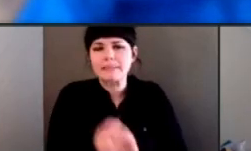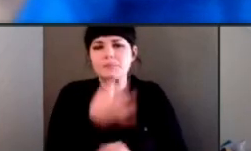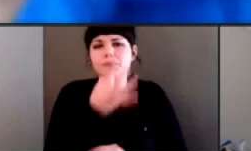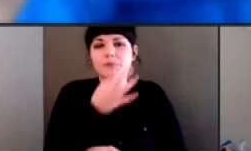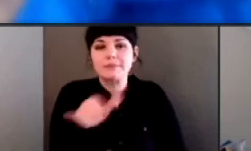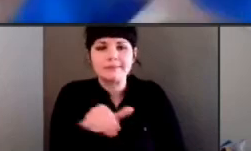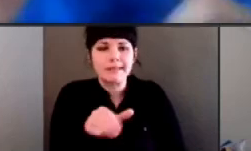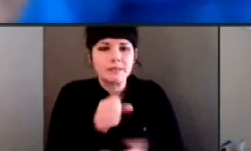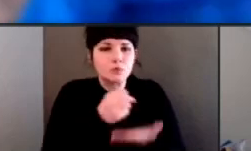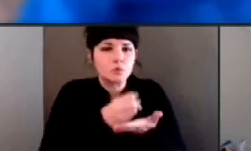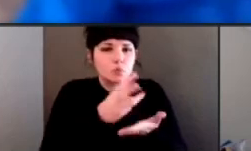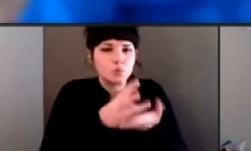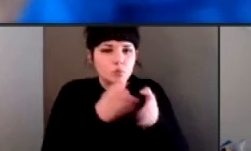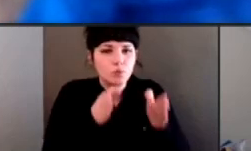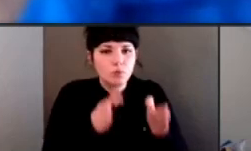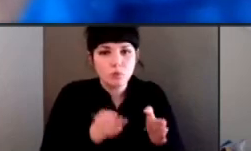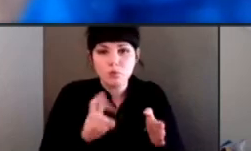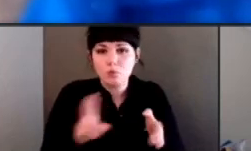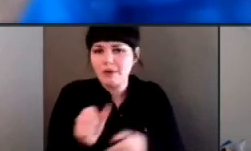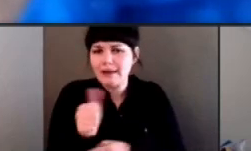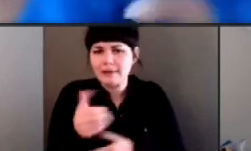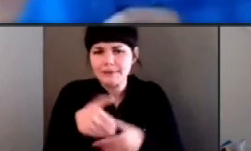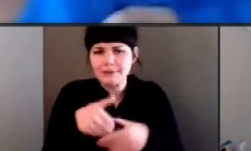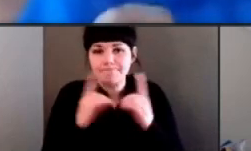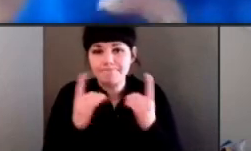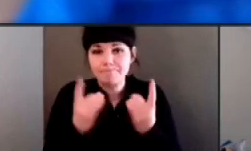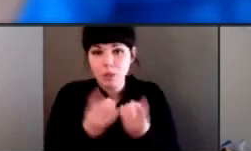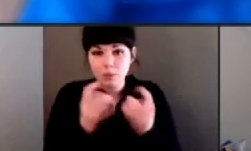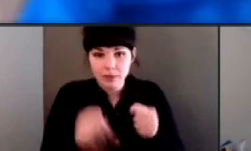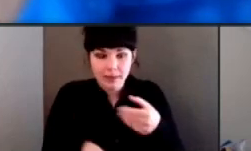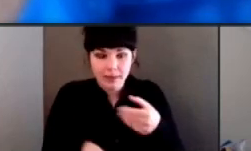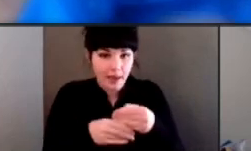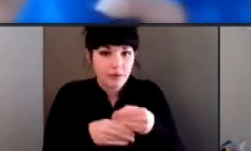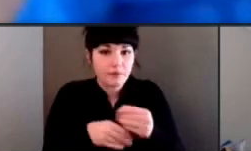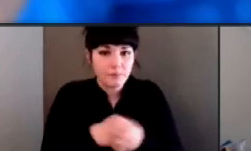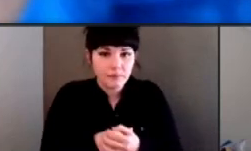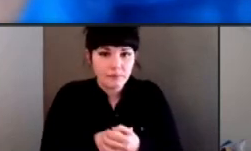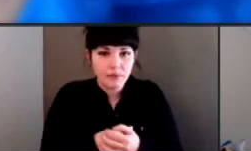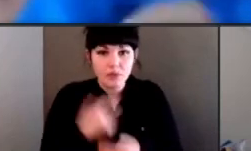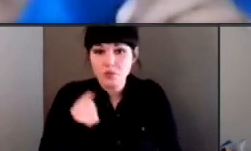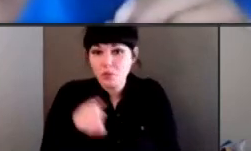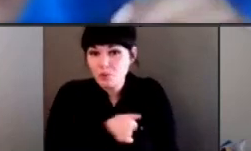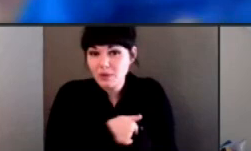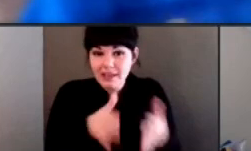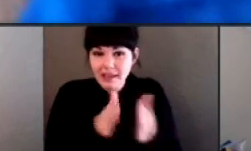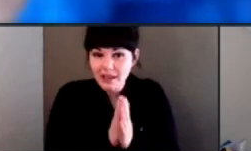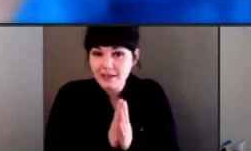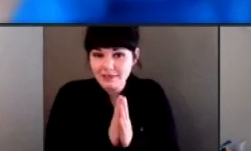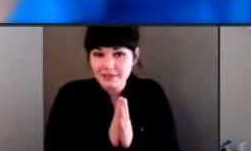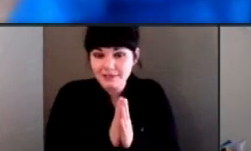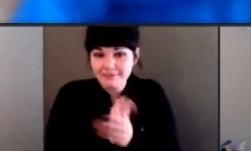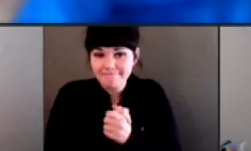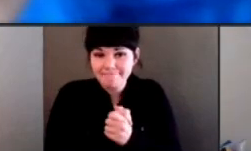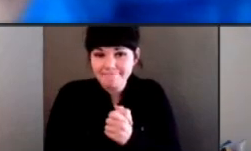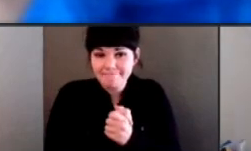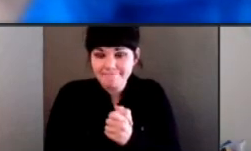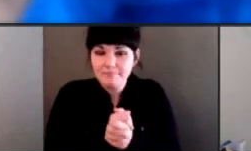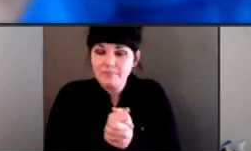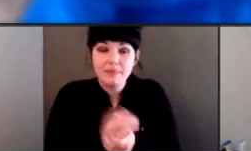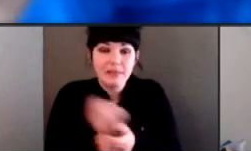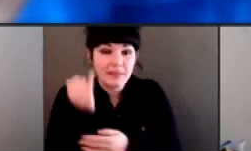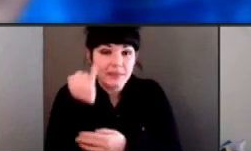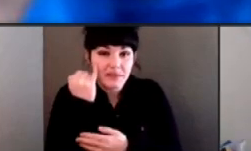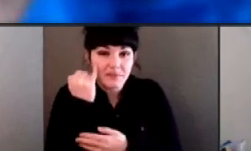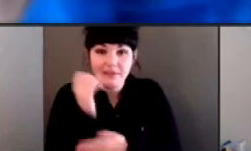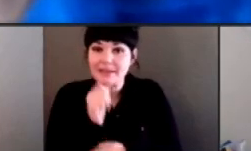So that's an ask that we have for you. If not next week, the week after next, we would love to have someone come in and